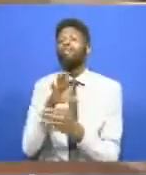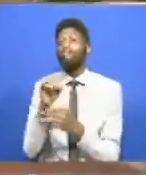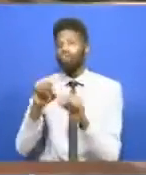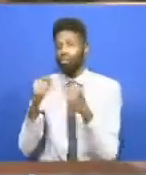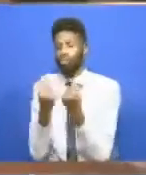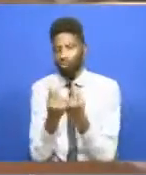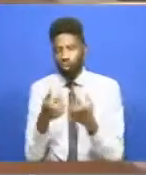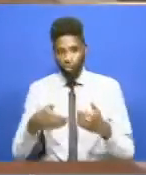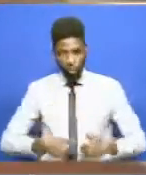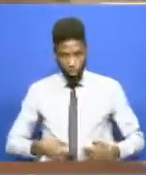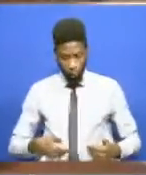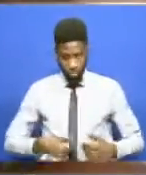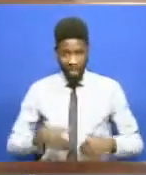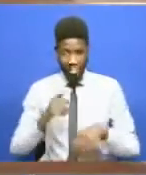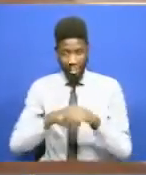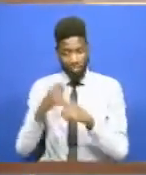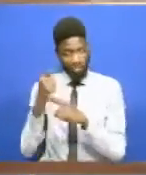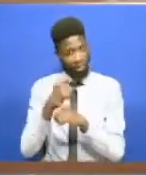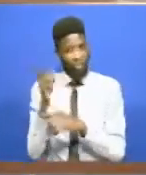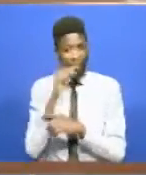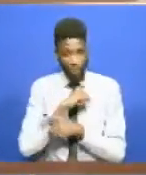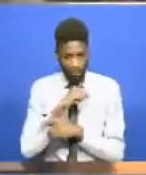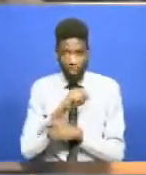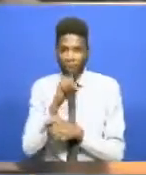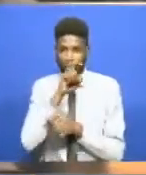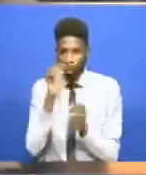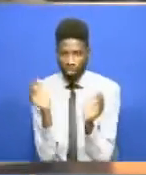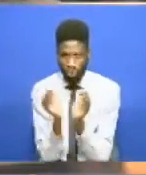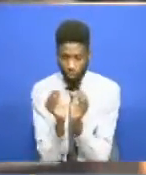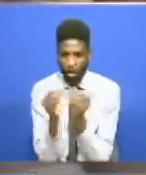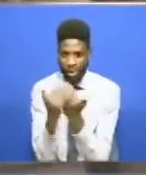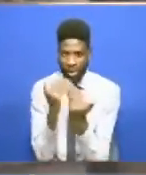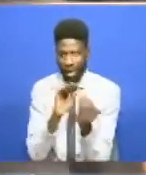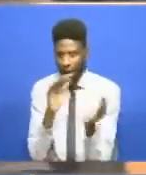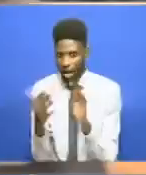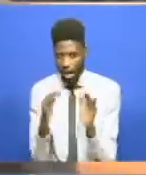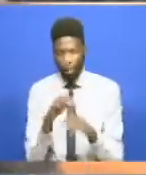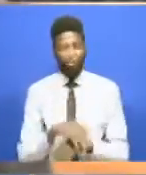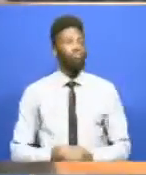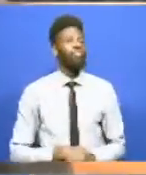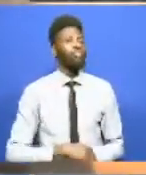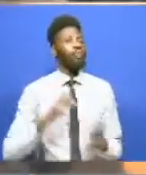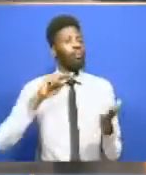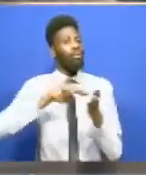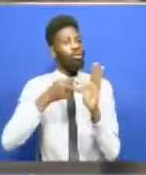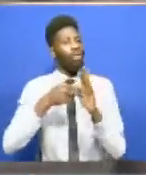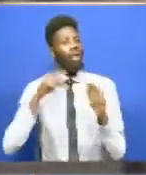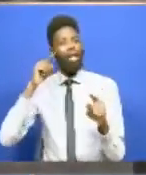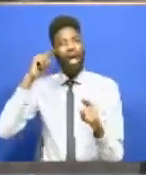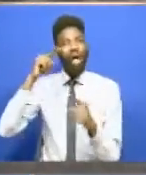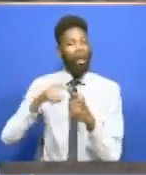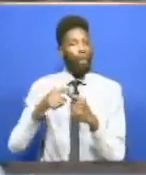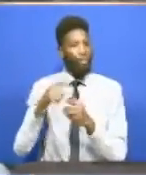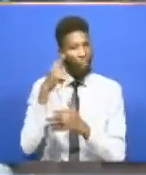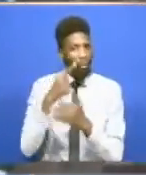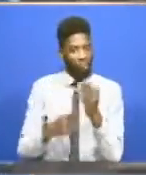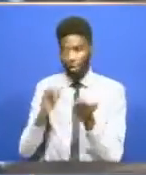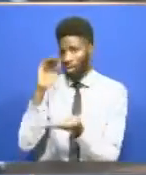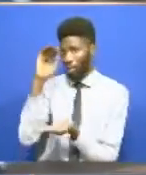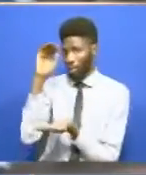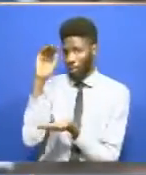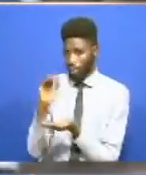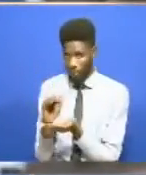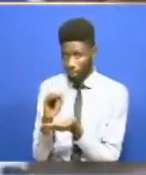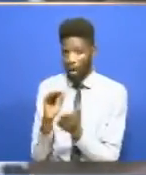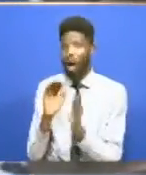after undergoing a rigorous training on poultry farming. The purpose of this project is actually to reduce migration